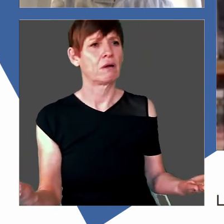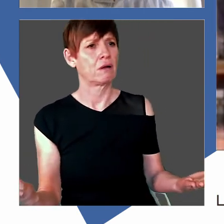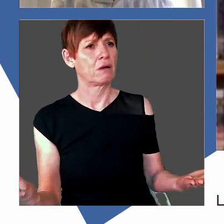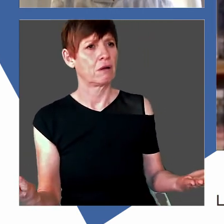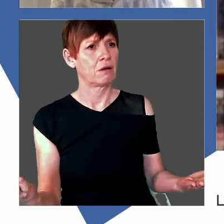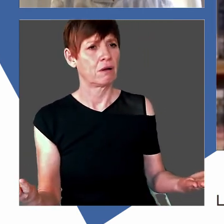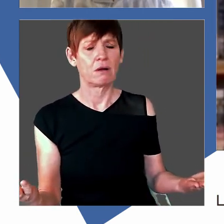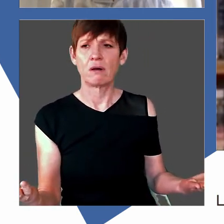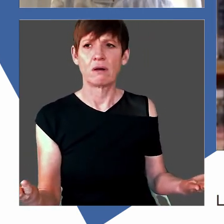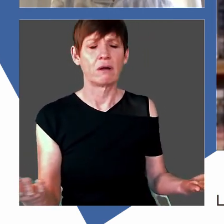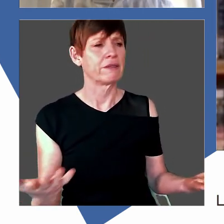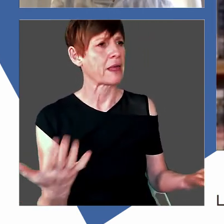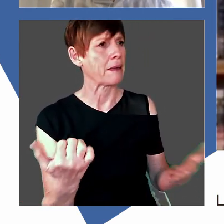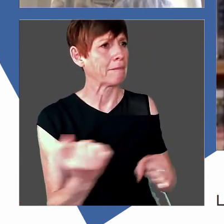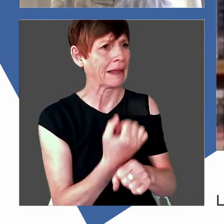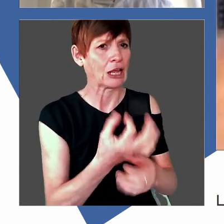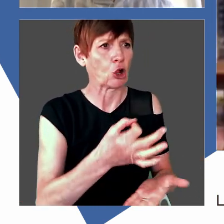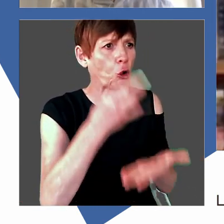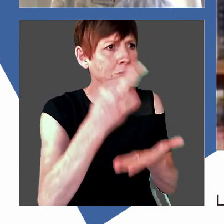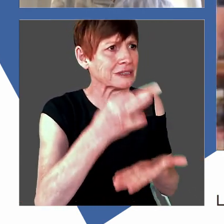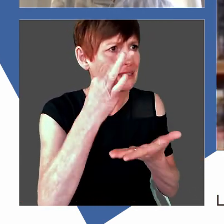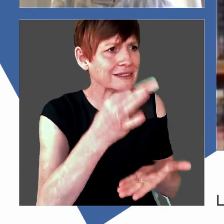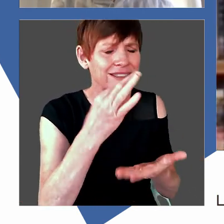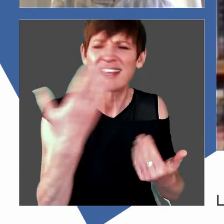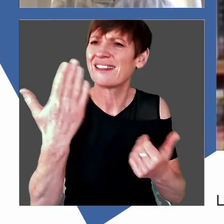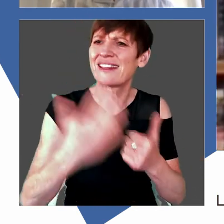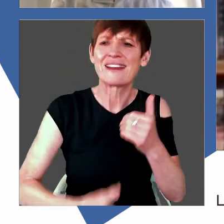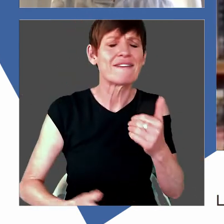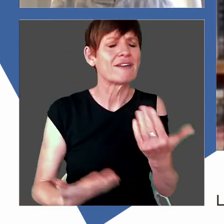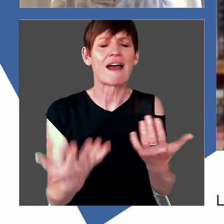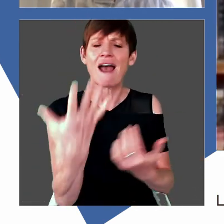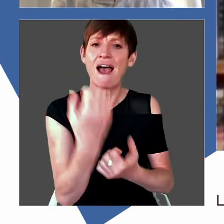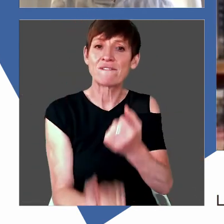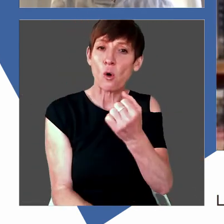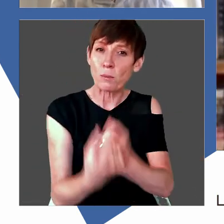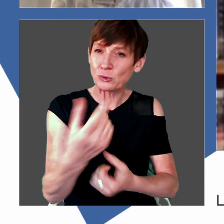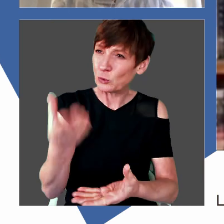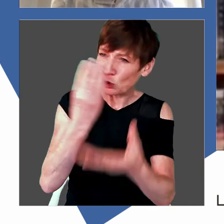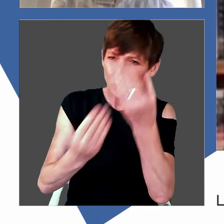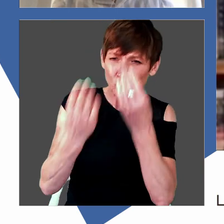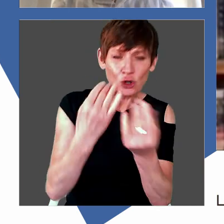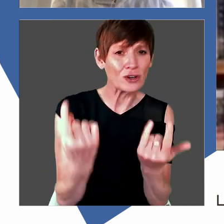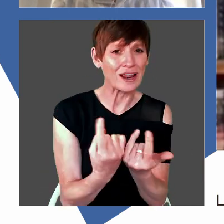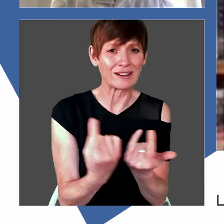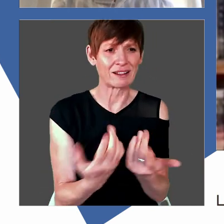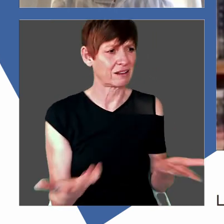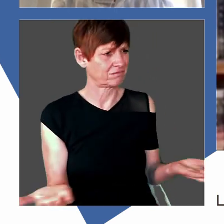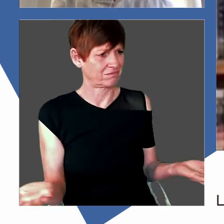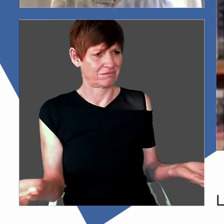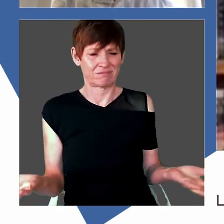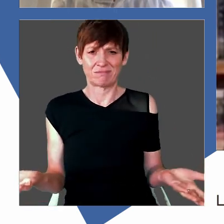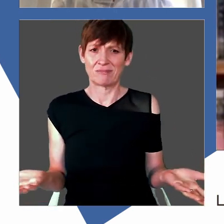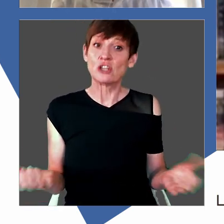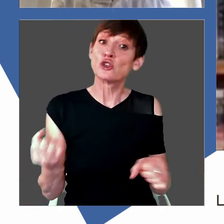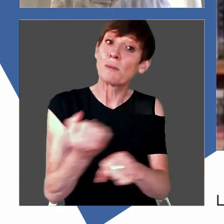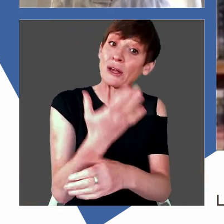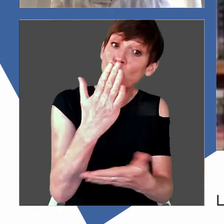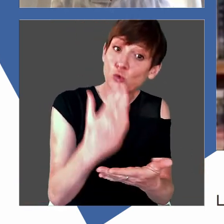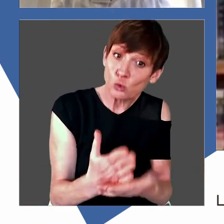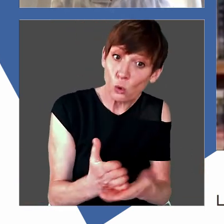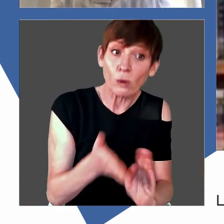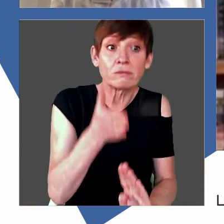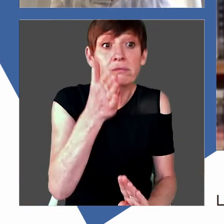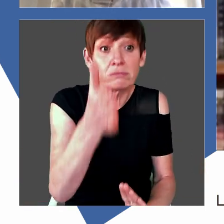driving around the whole time, or they're just making cups of tea, and they never get a chance to learn anything. So I think just make sure that there is something in it for